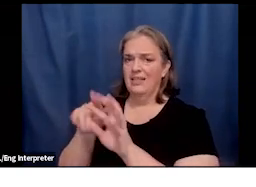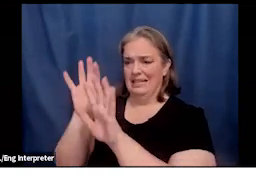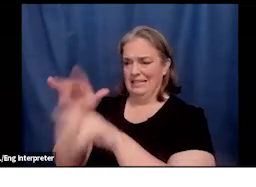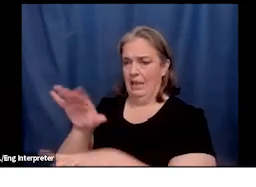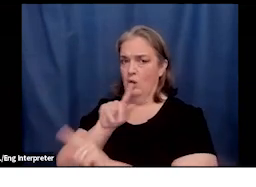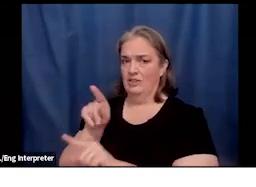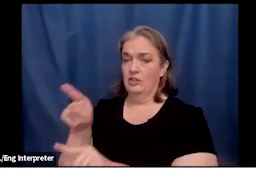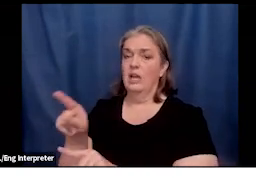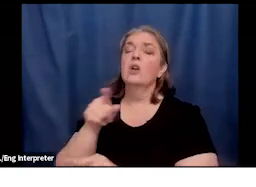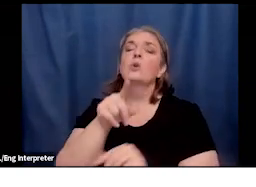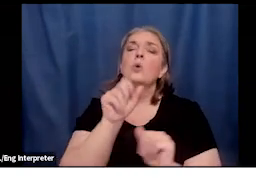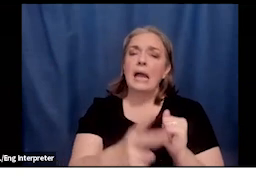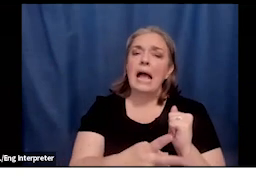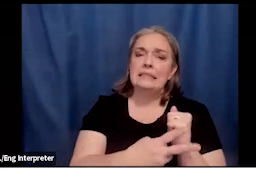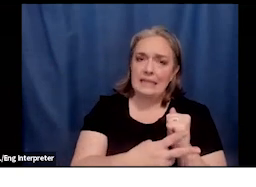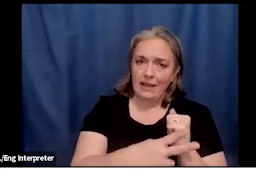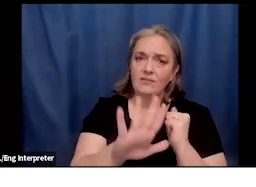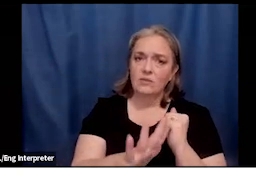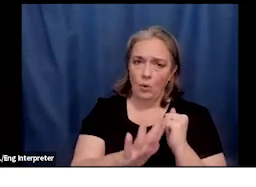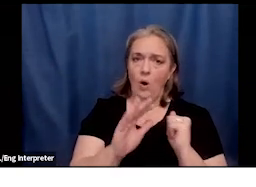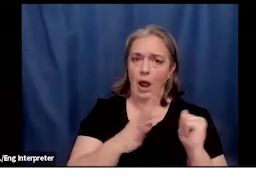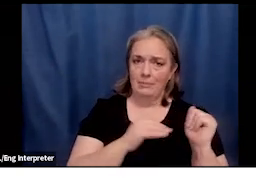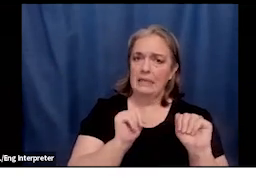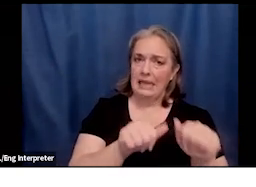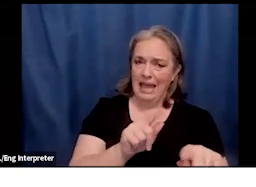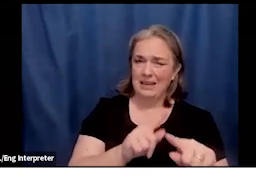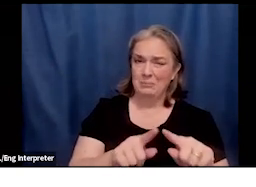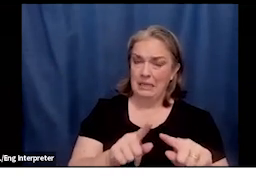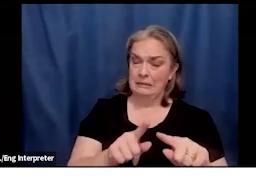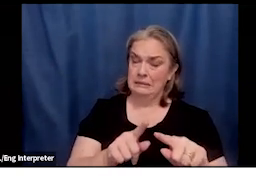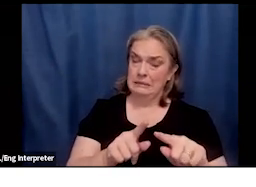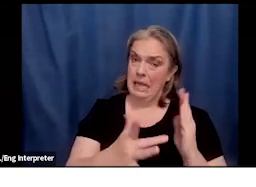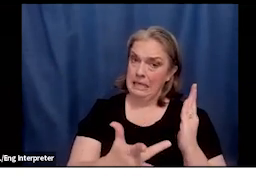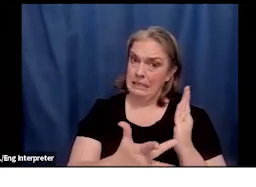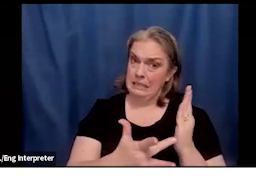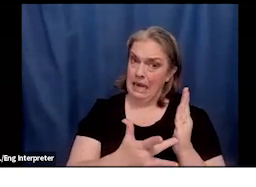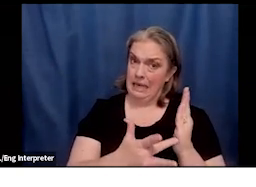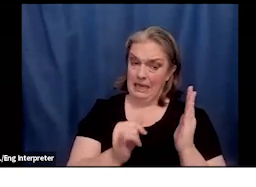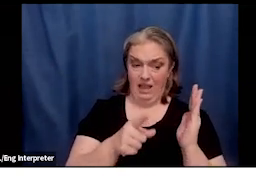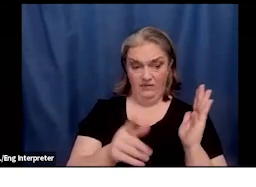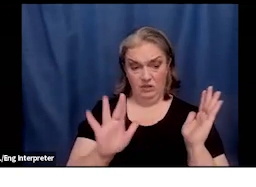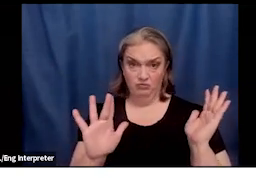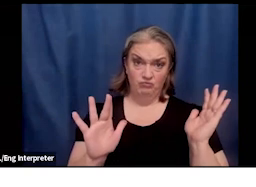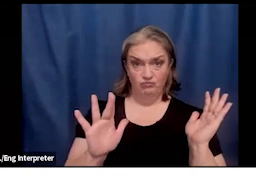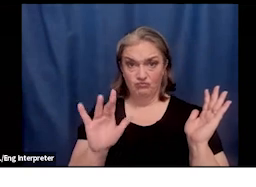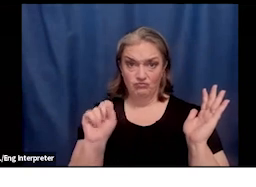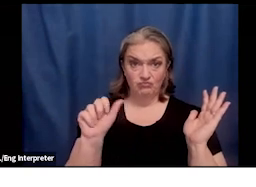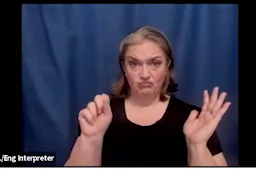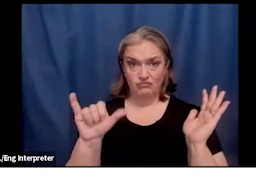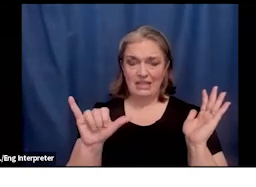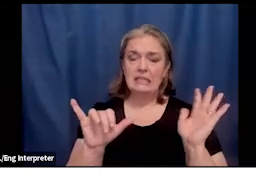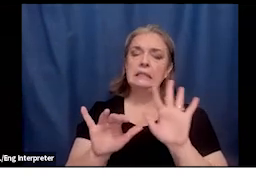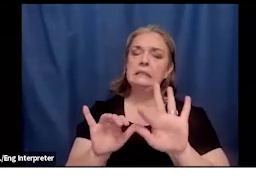but in the off chance that technology decides to be sassy that day, it is nice to have